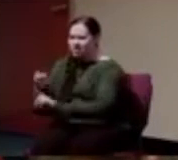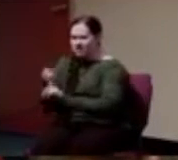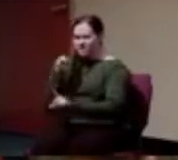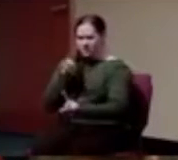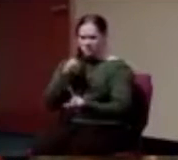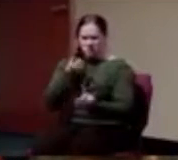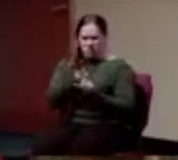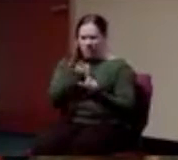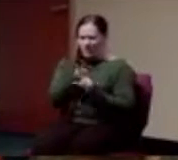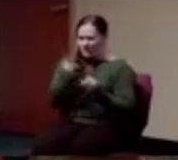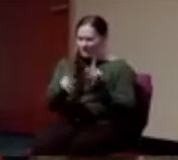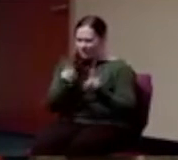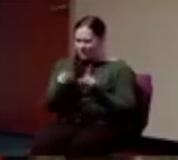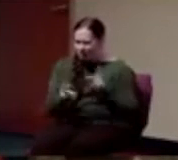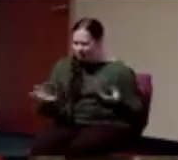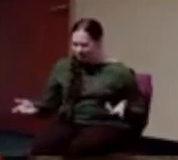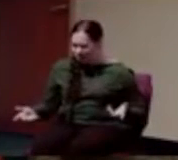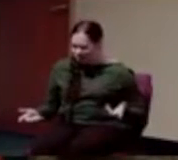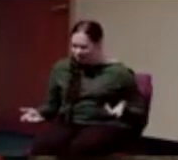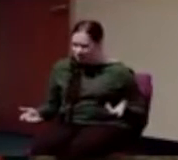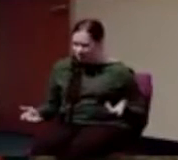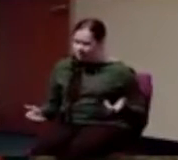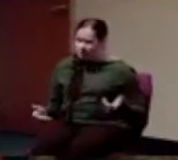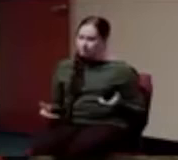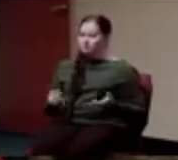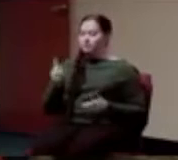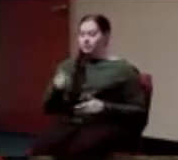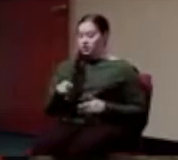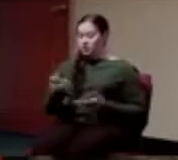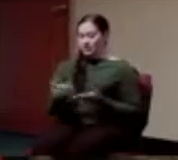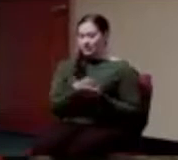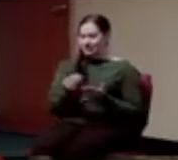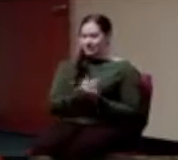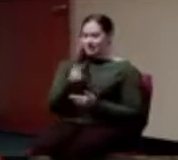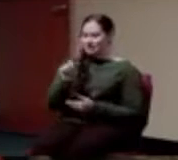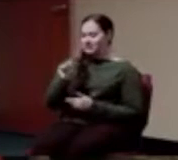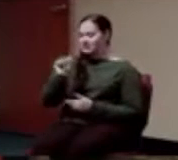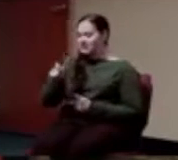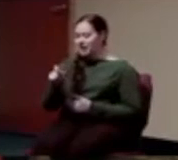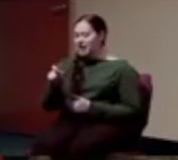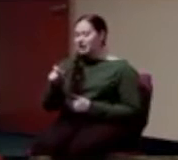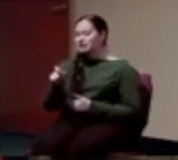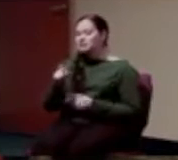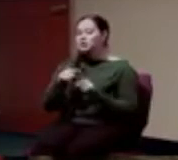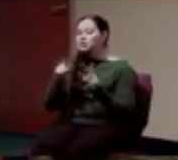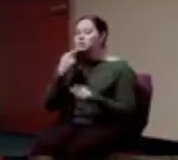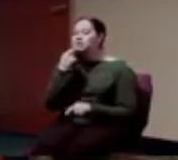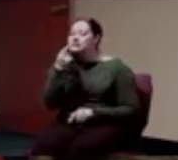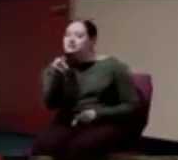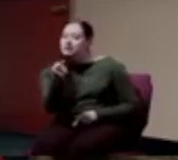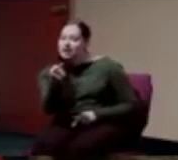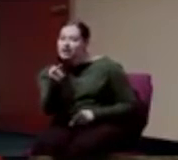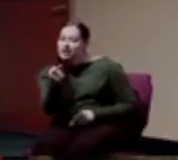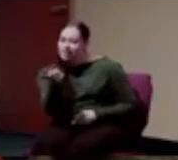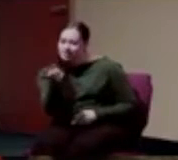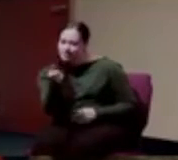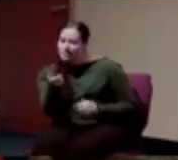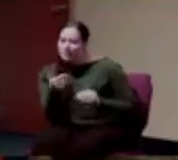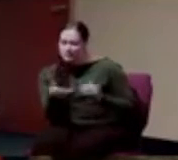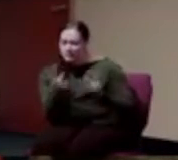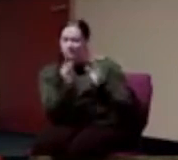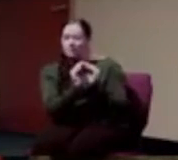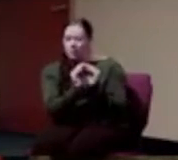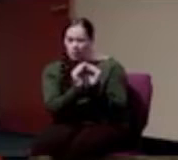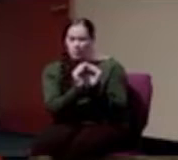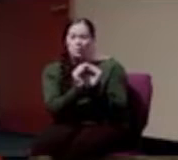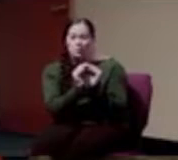they made money back then was to collect the tax, but tell them it was a little bit higher than what it actually was so they could skim off the top. And because